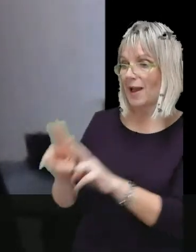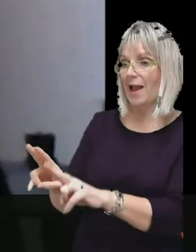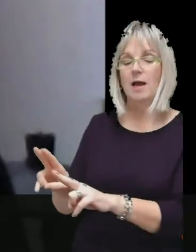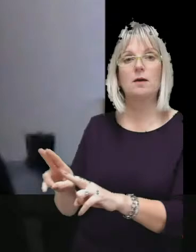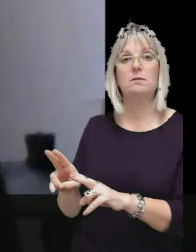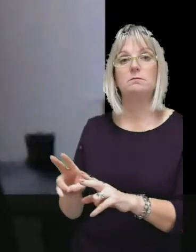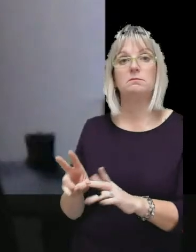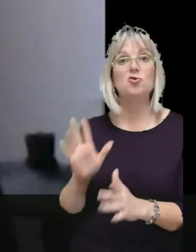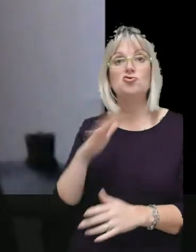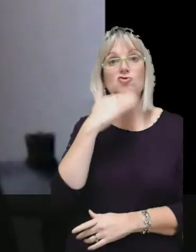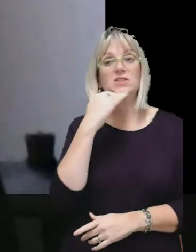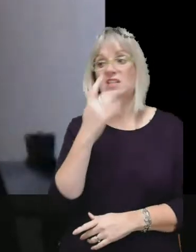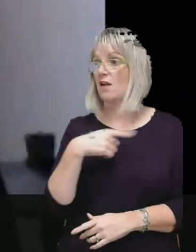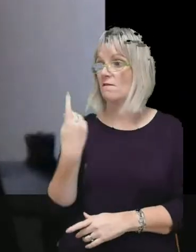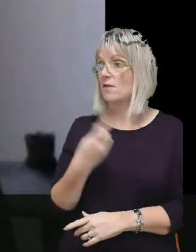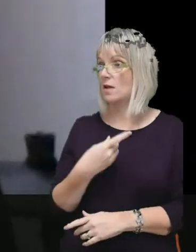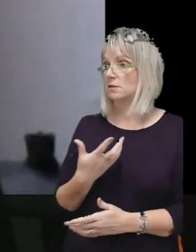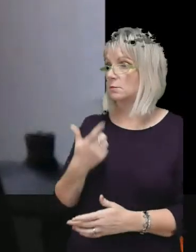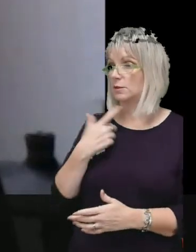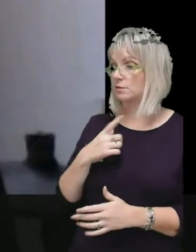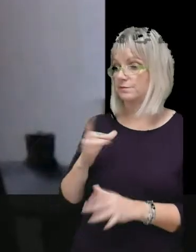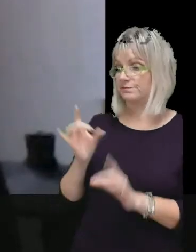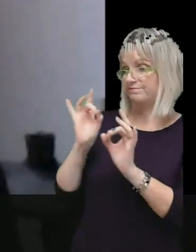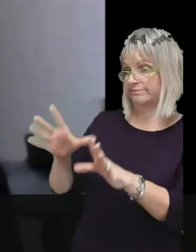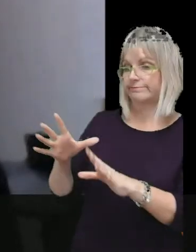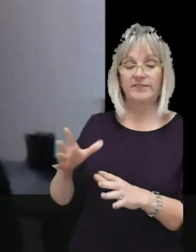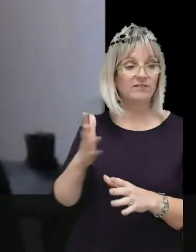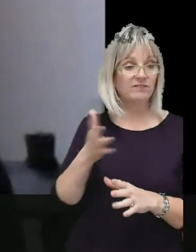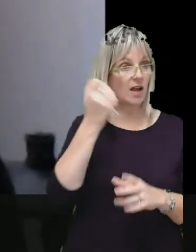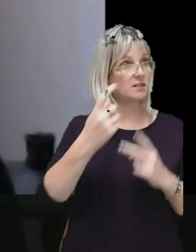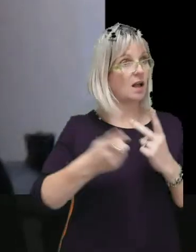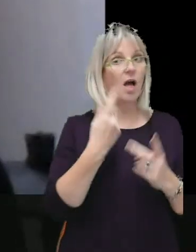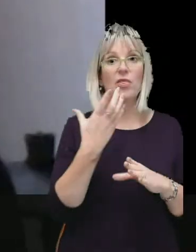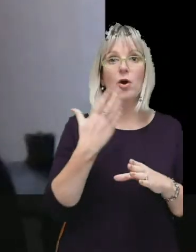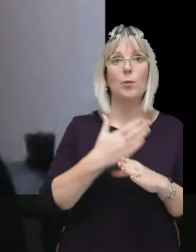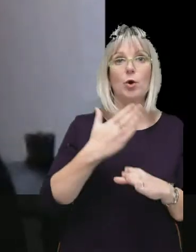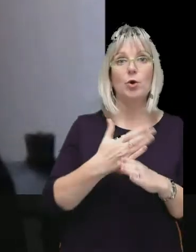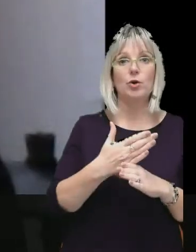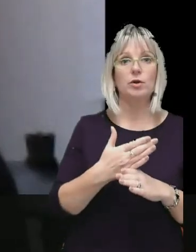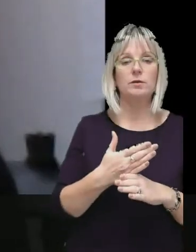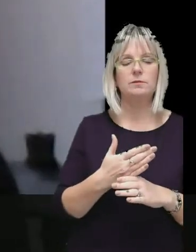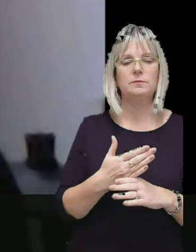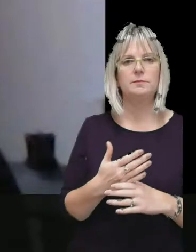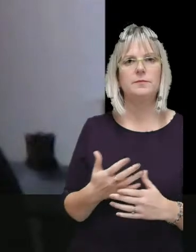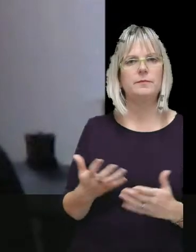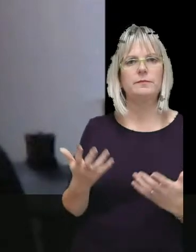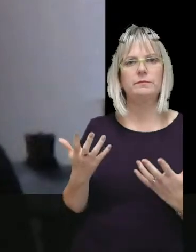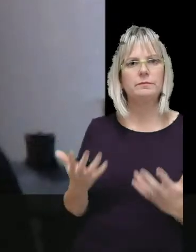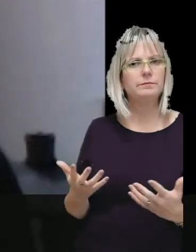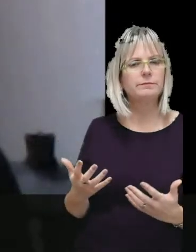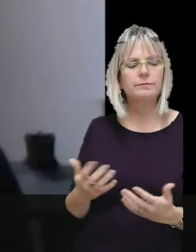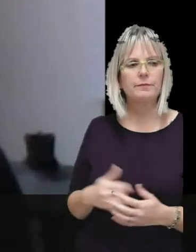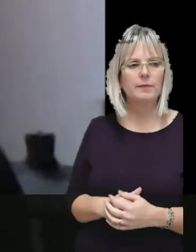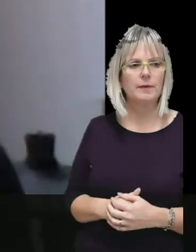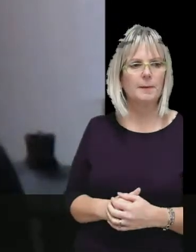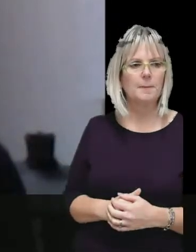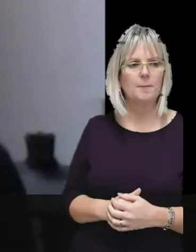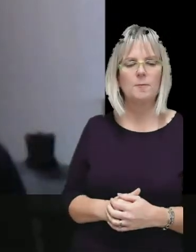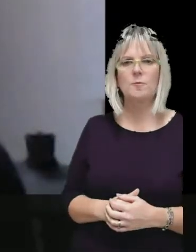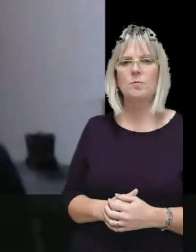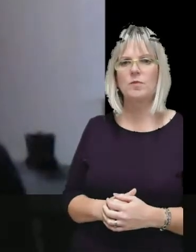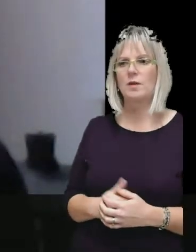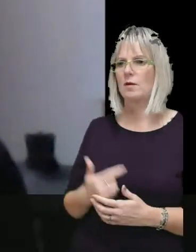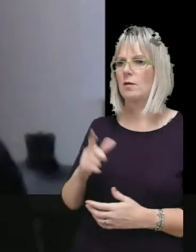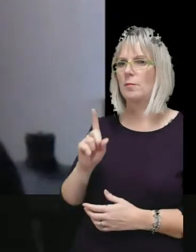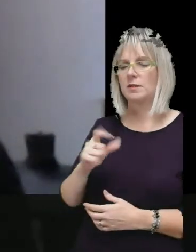the industry right now. Mayor, as a worker and as a representative of workers, but also as a culture music lover,